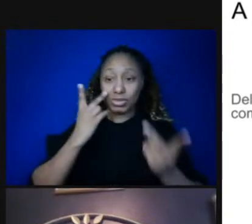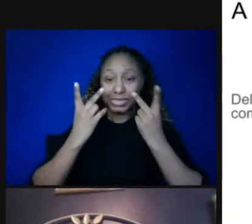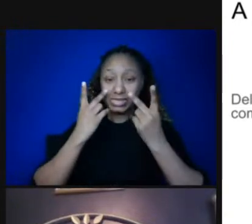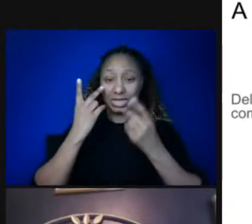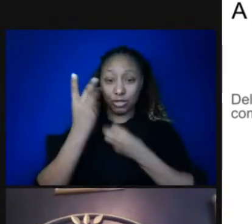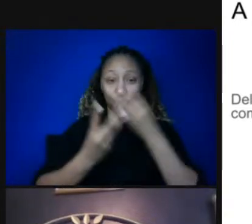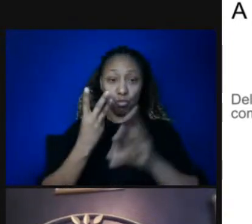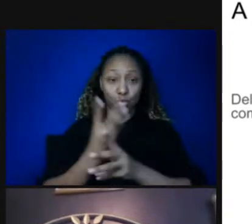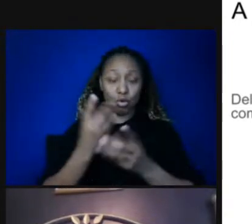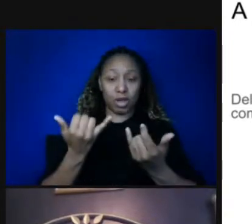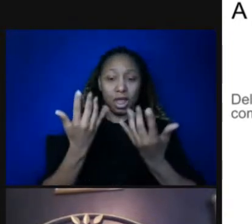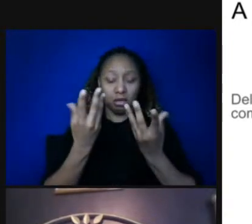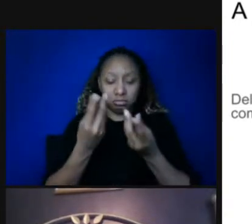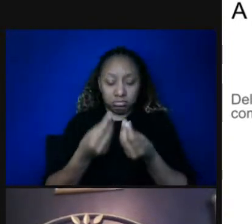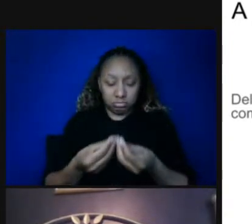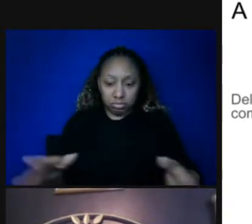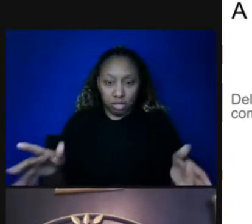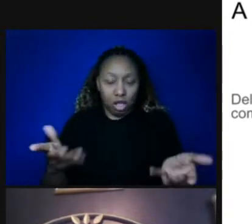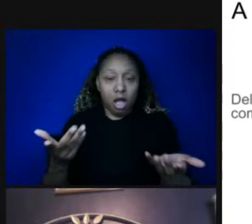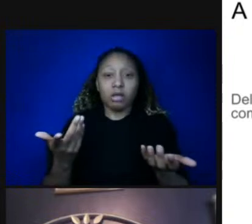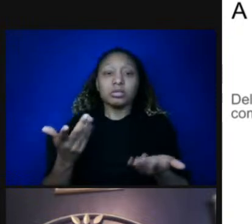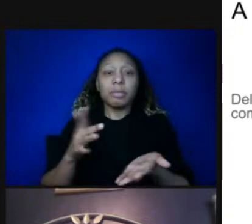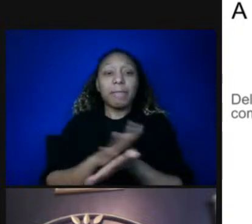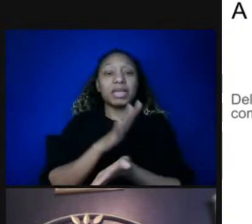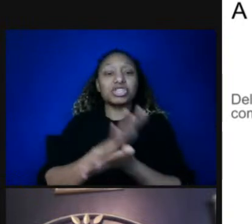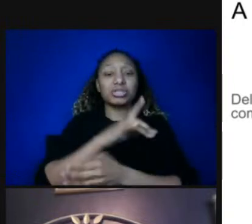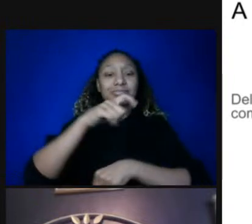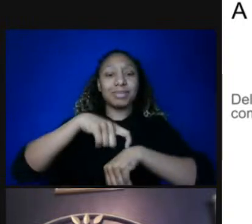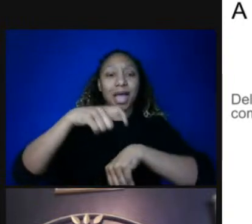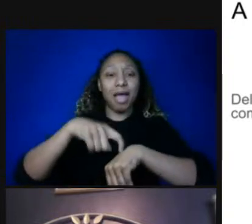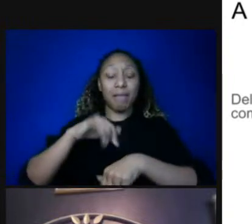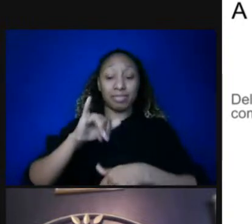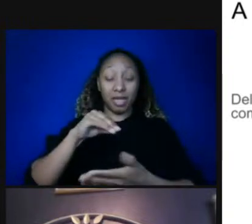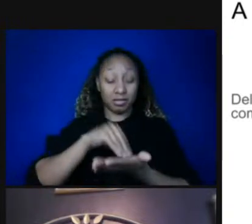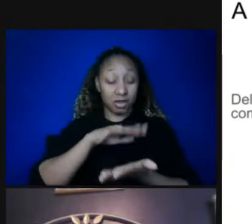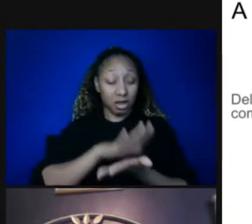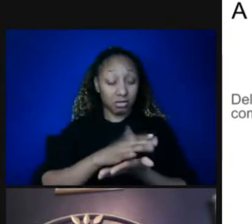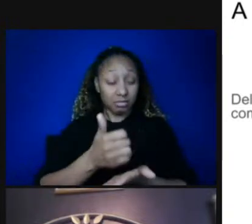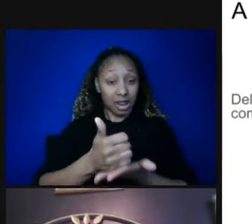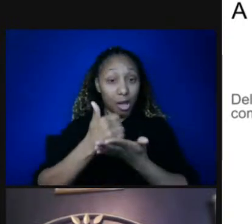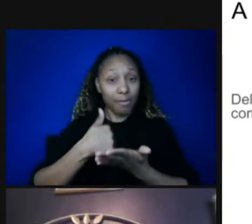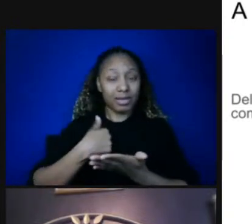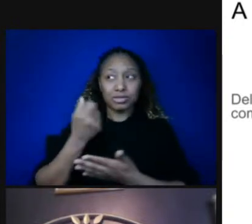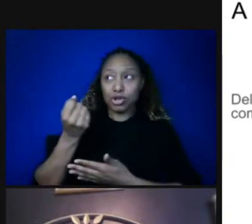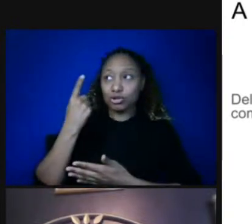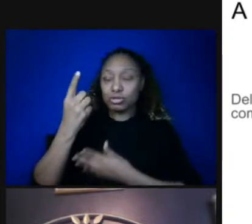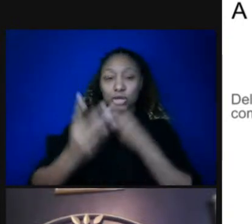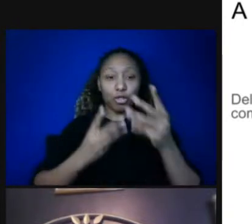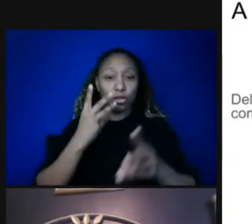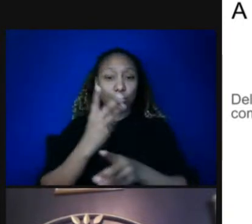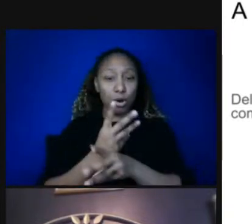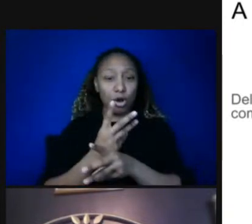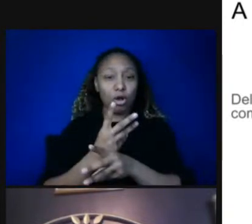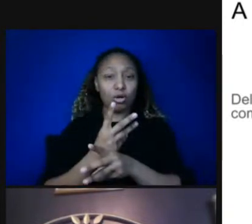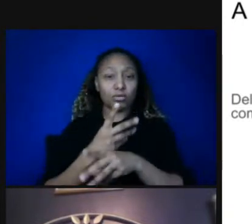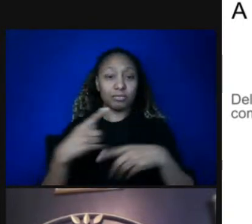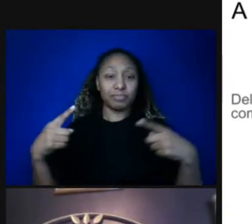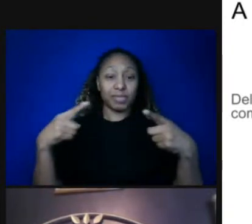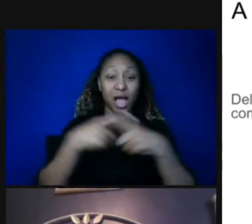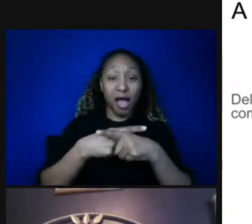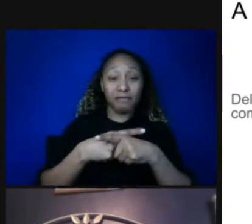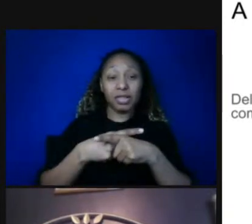vanished to the pages of time. Documents which help us understand the world, conflicts, economies,